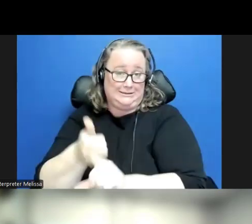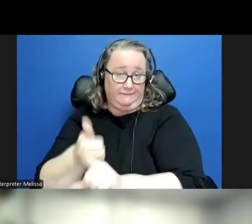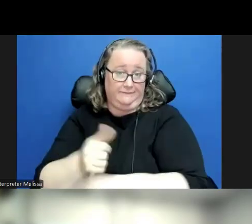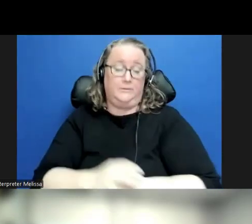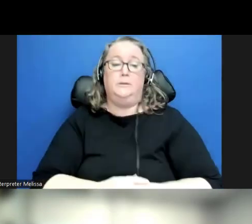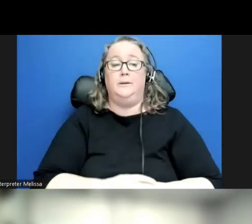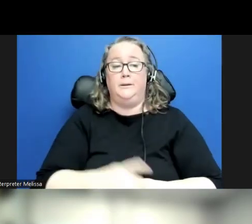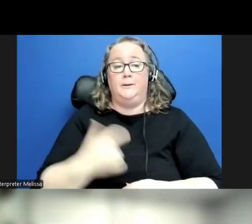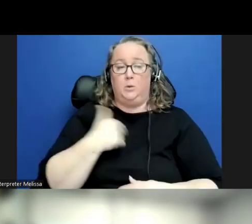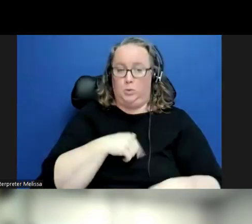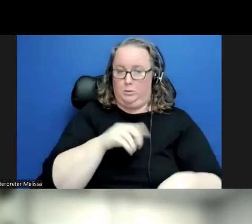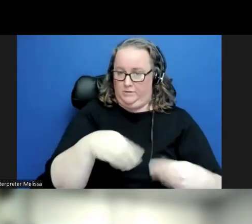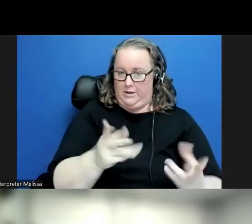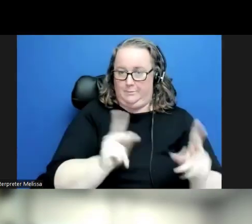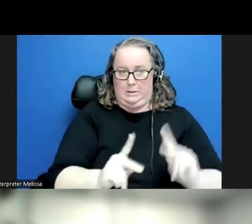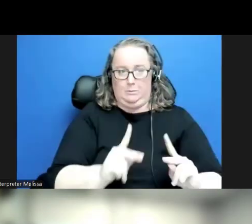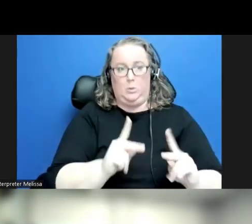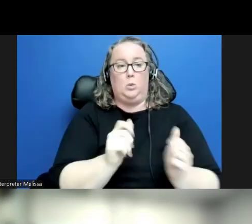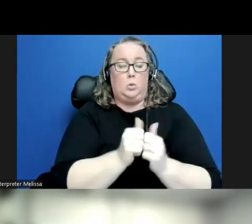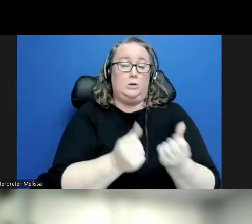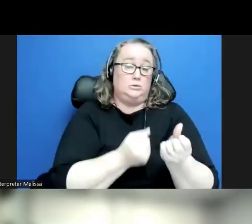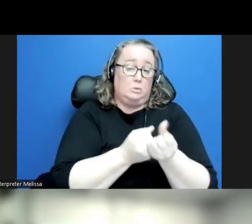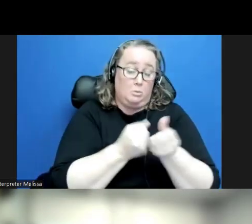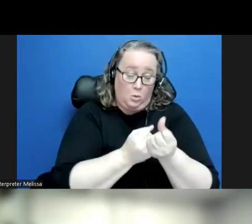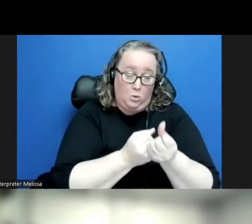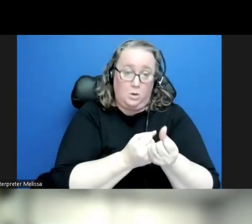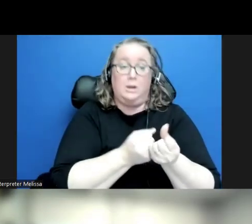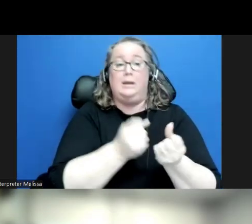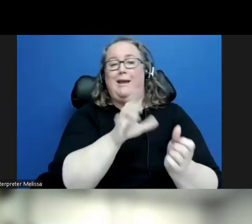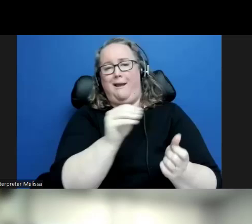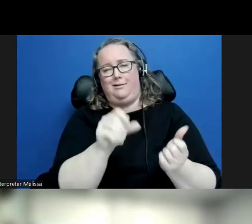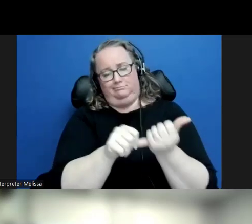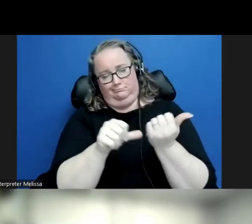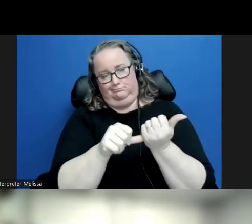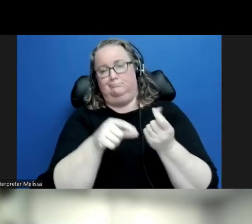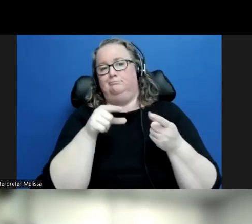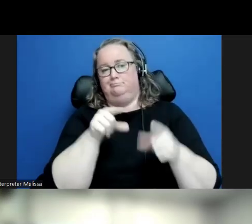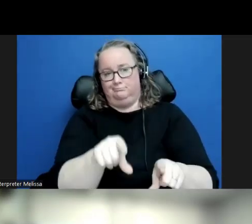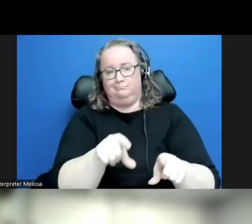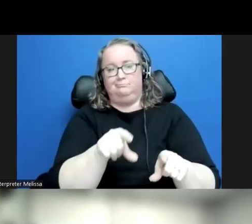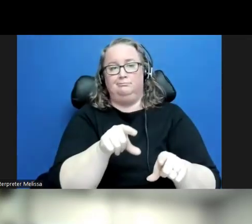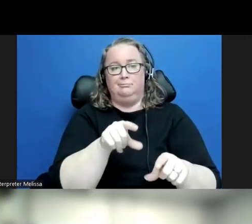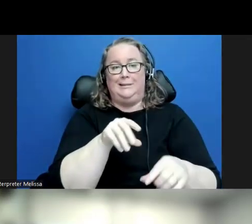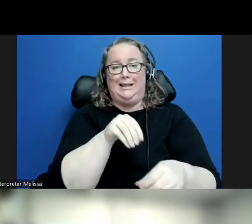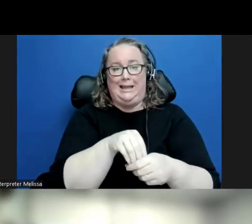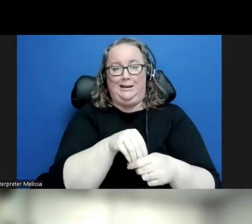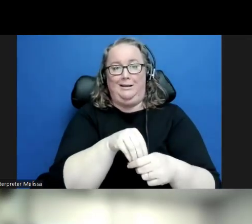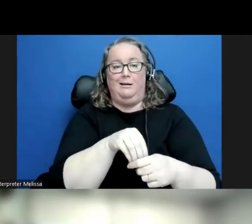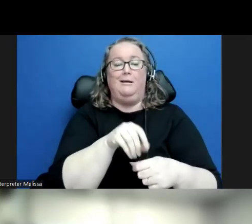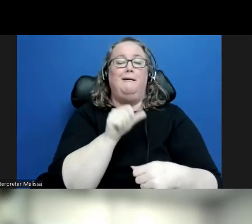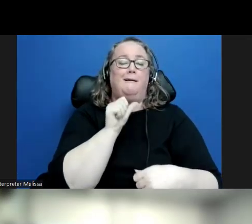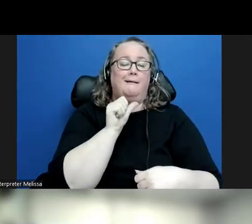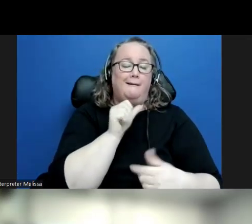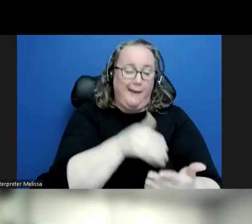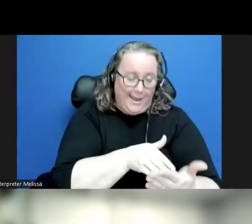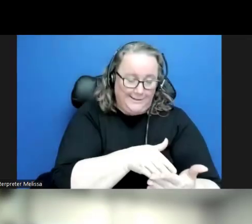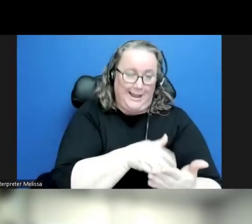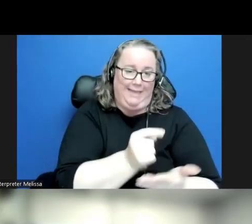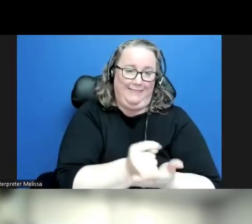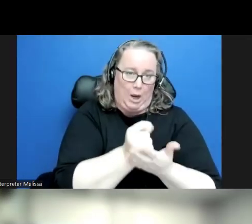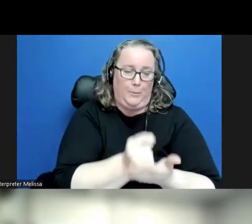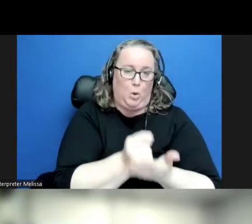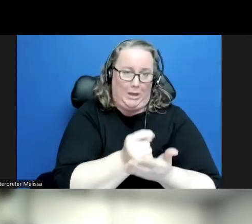provide individuals with support and assistance while they're in an anti-therapeutic environment